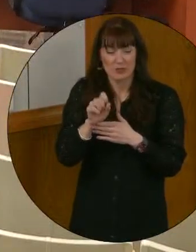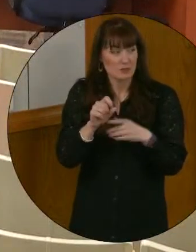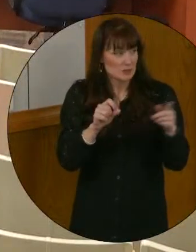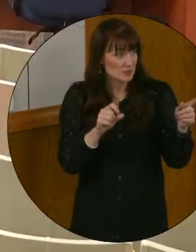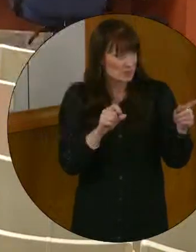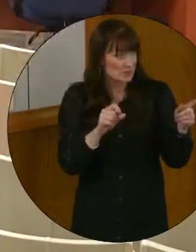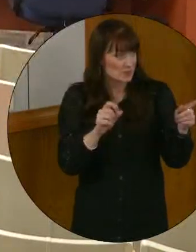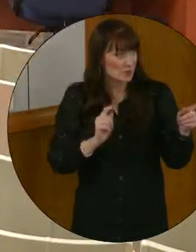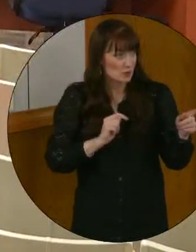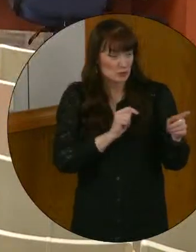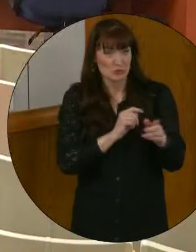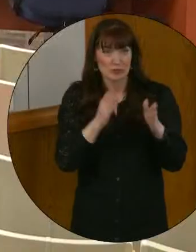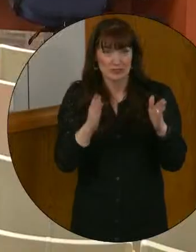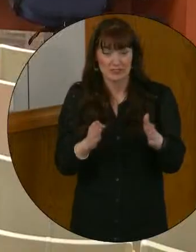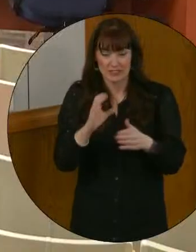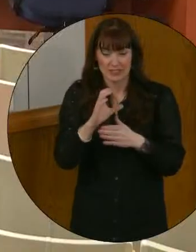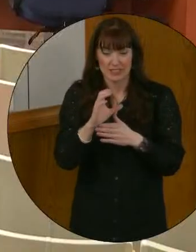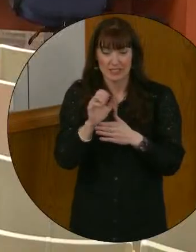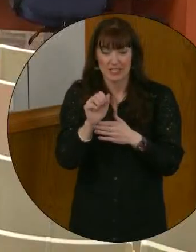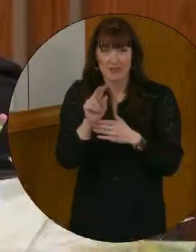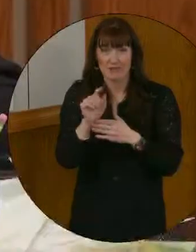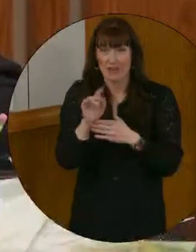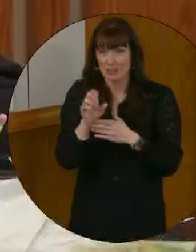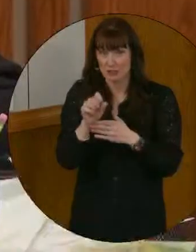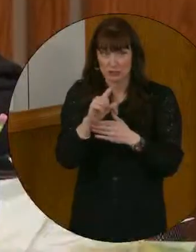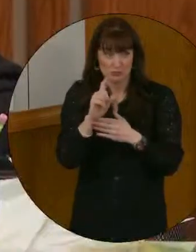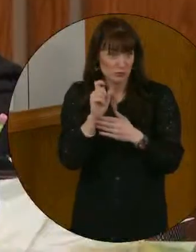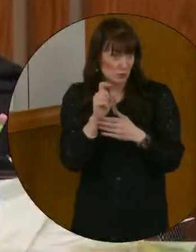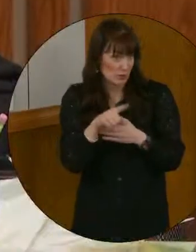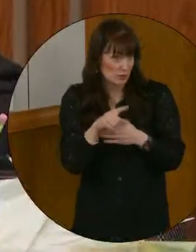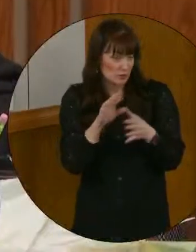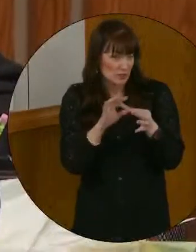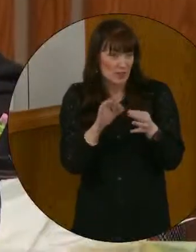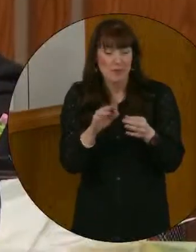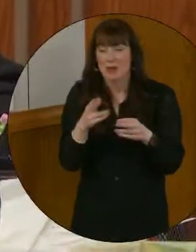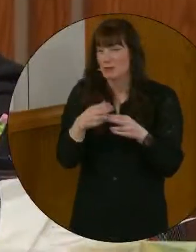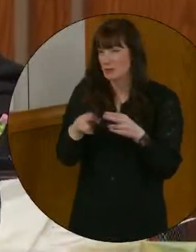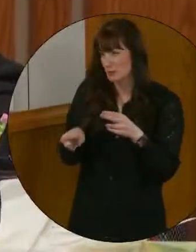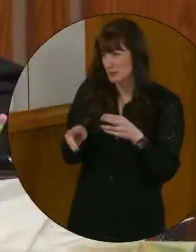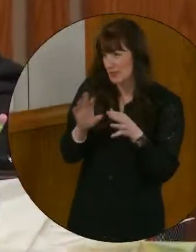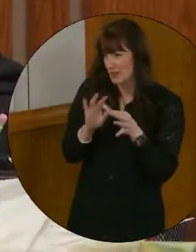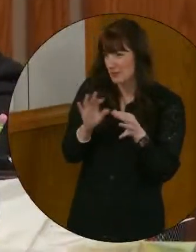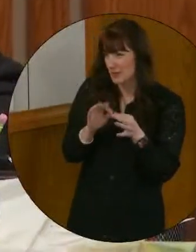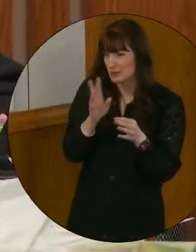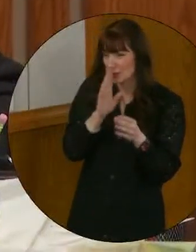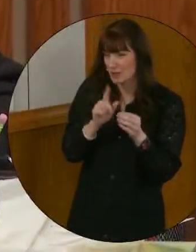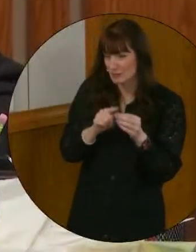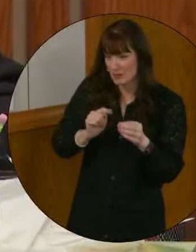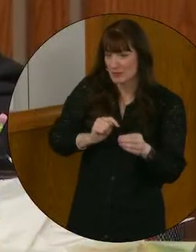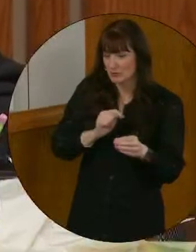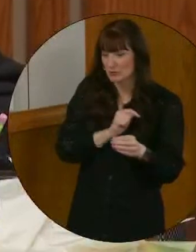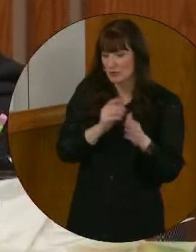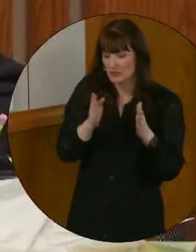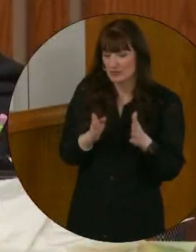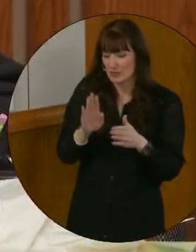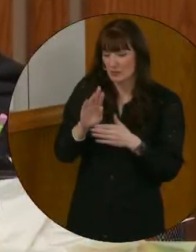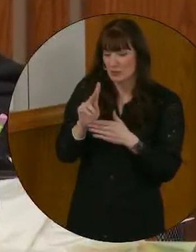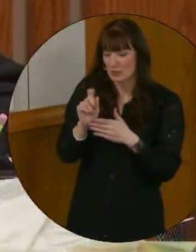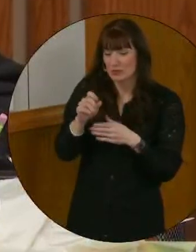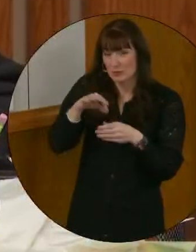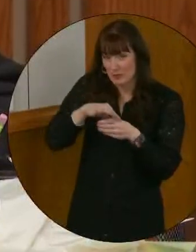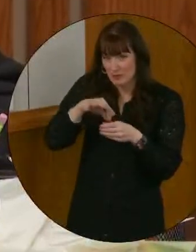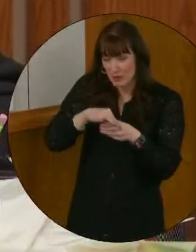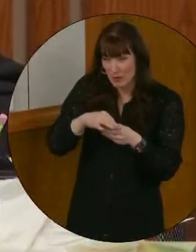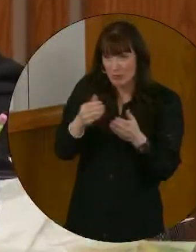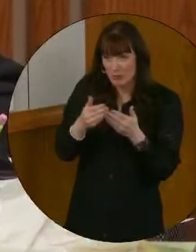or comment for you. Thank you, Madam President. Actually, mine was very brief, and I was going to bring up what Trustee Brooks had brought up, that we had voted to do